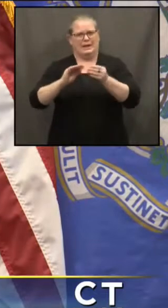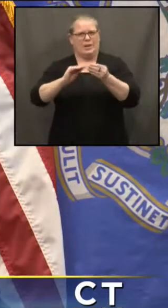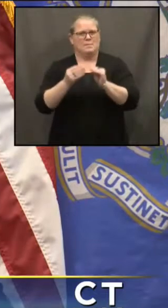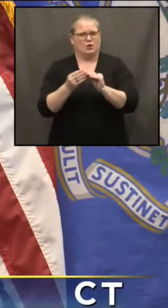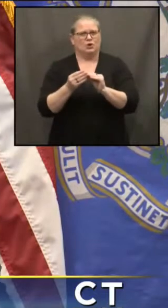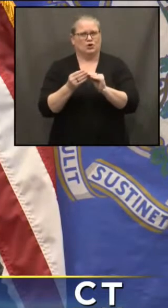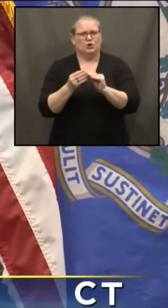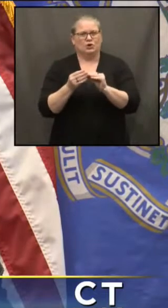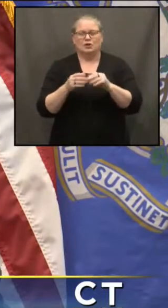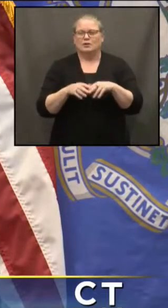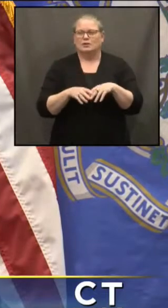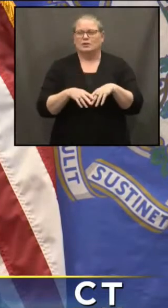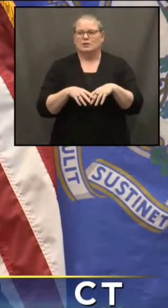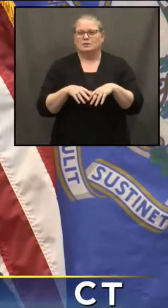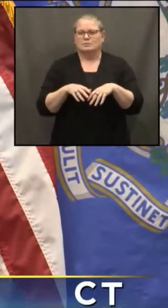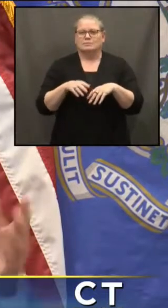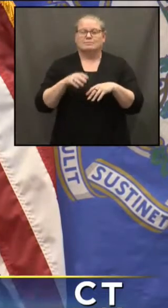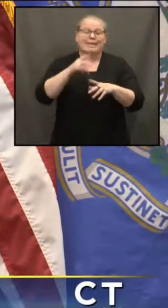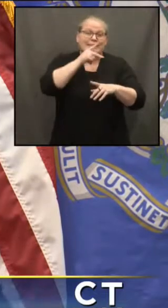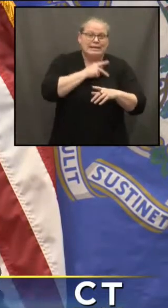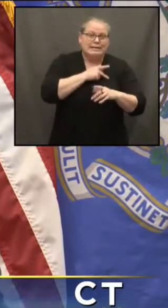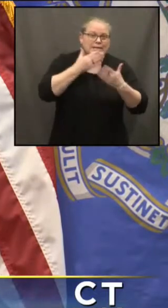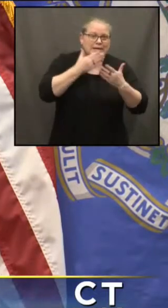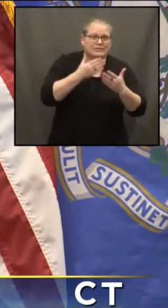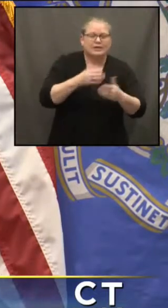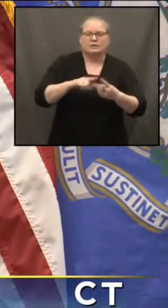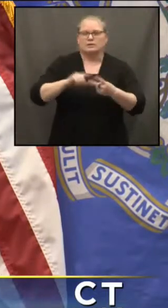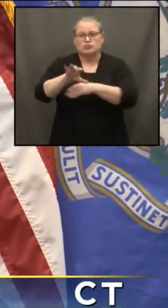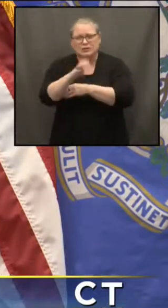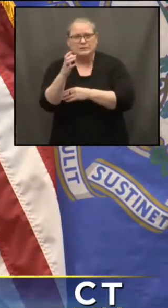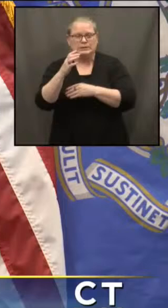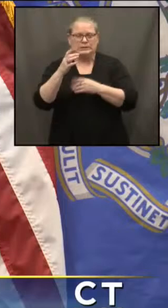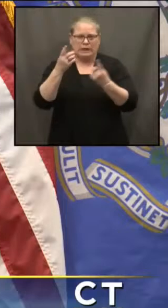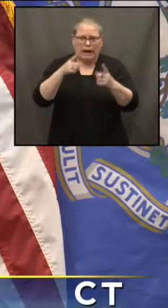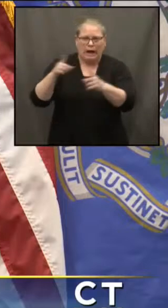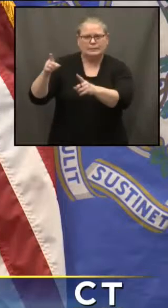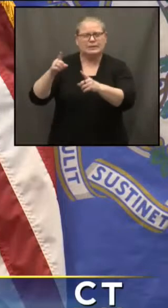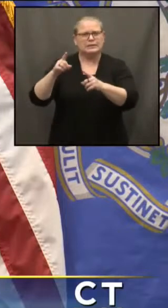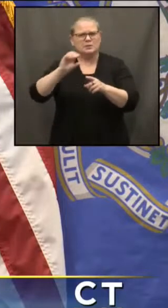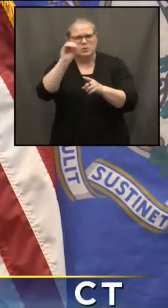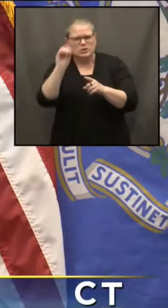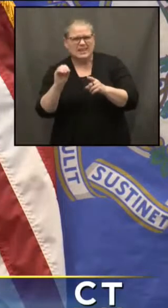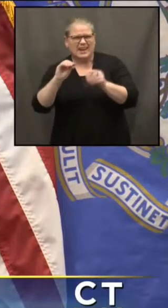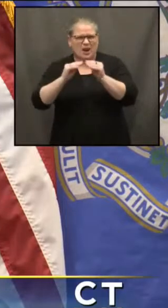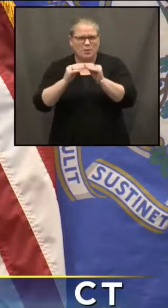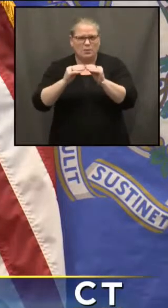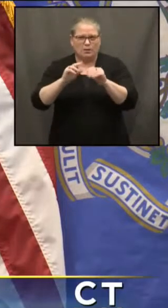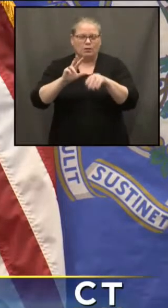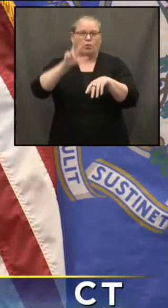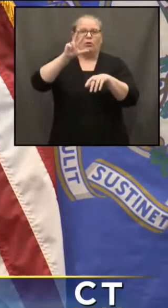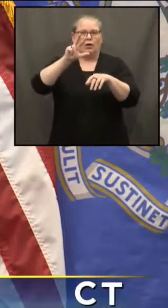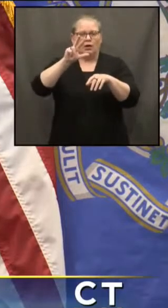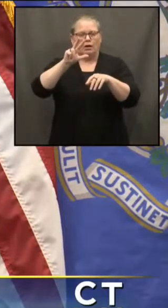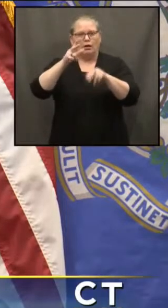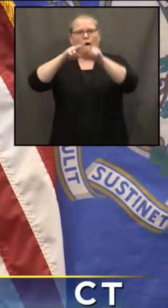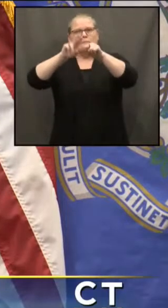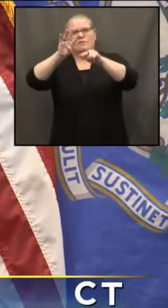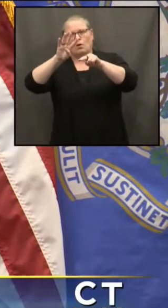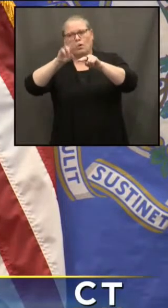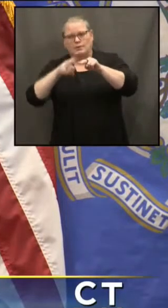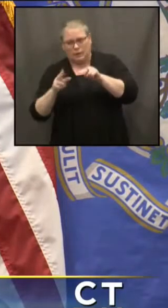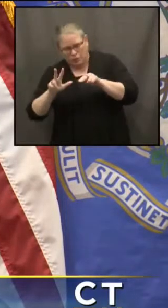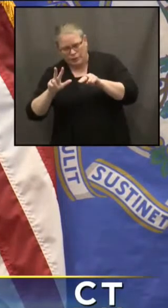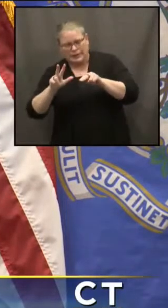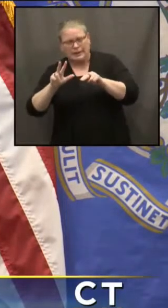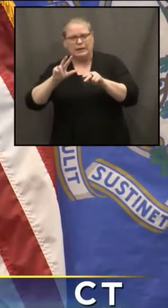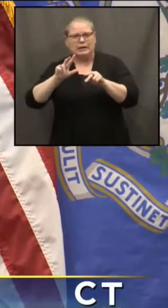after Thanksgiving and after the Christmas holidays and all that, what that means. You'd like to see the vast majority of the kids vaccinated. I think that